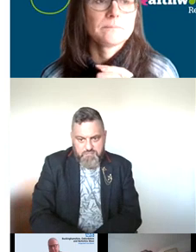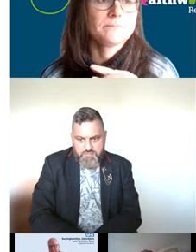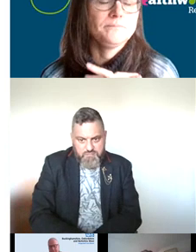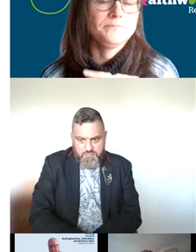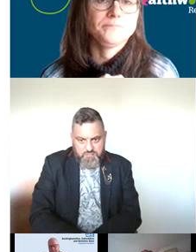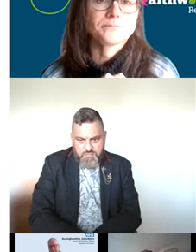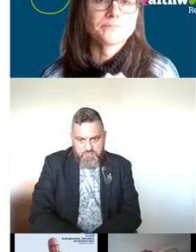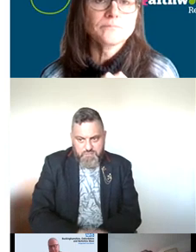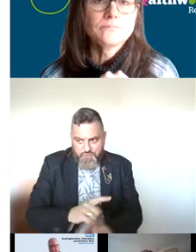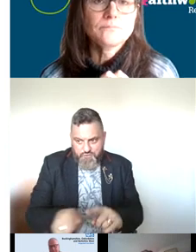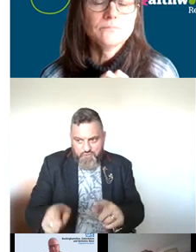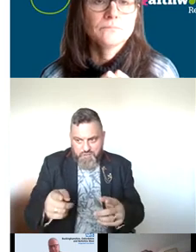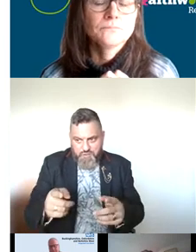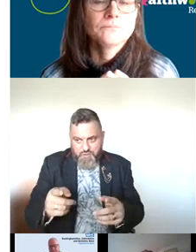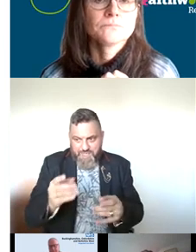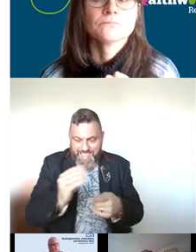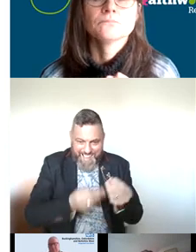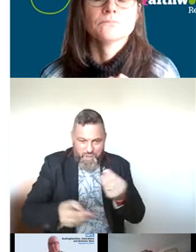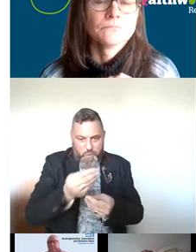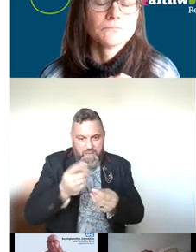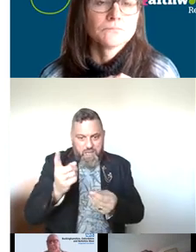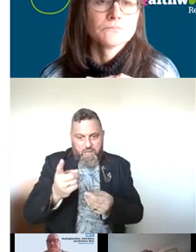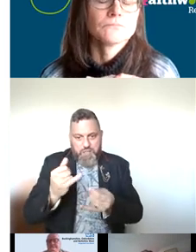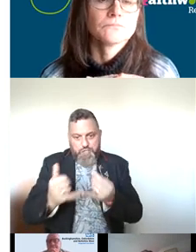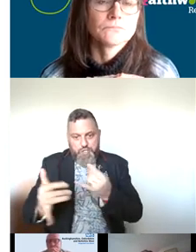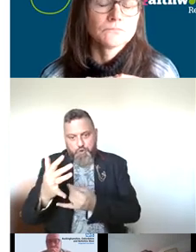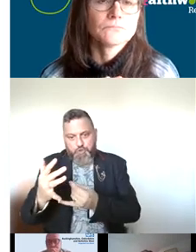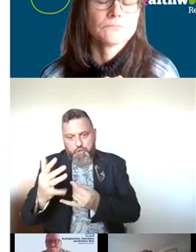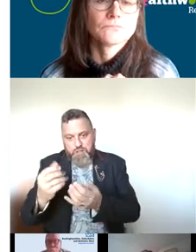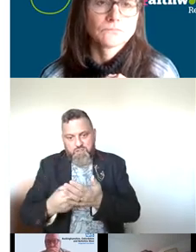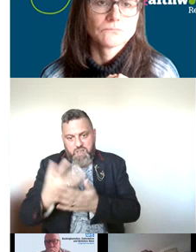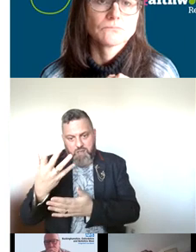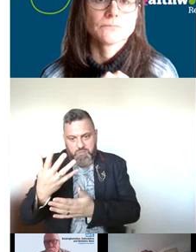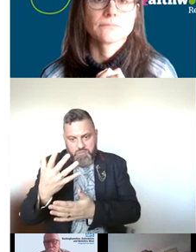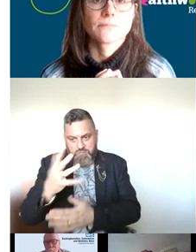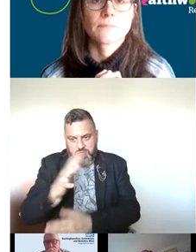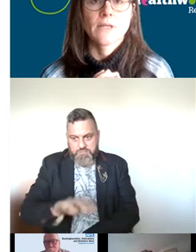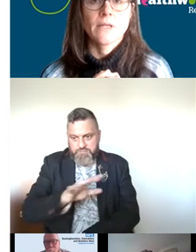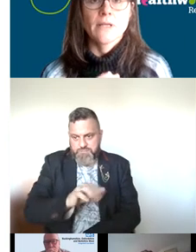that economic and social development that should be having a benefit for all of our populations.